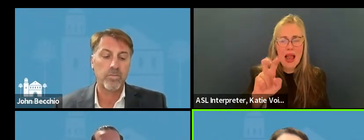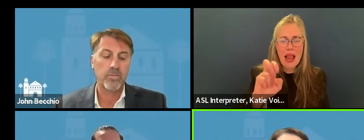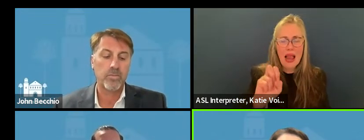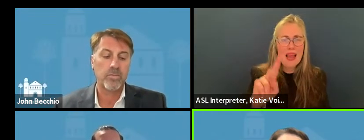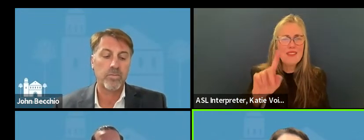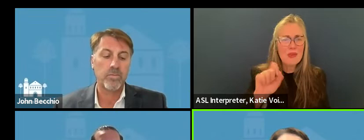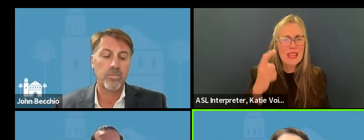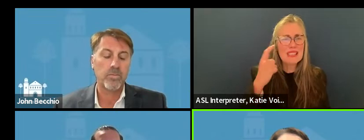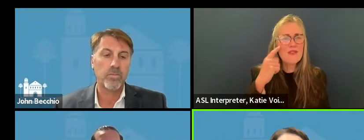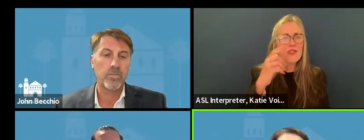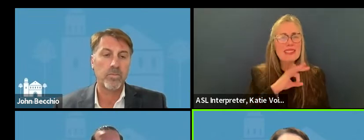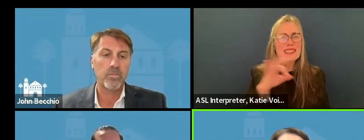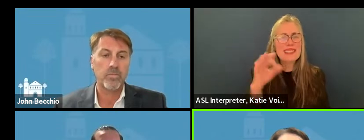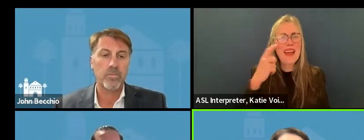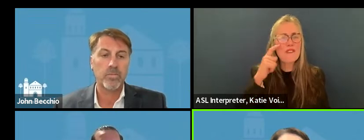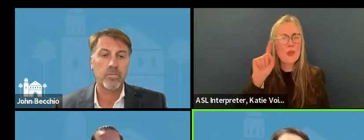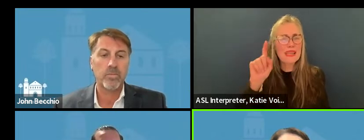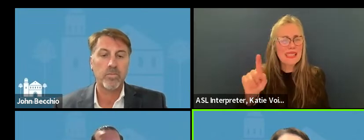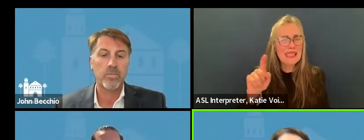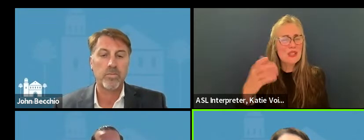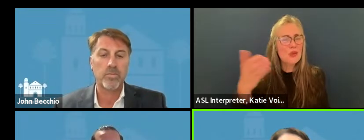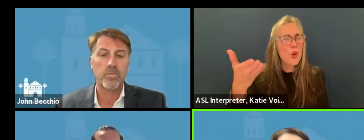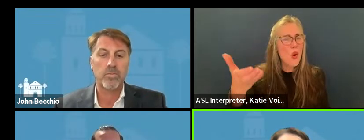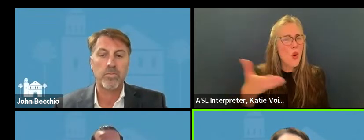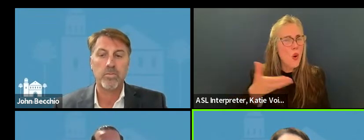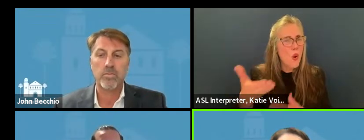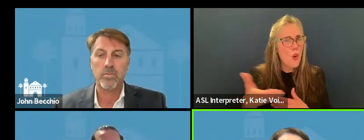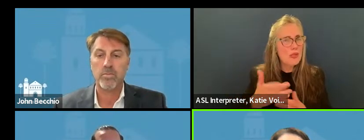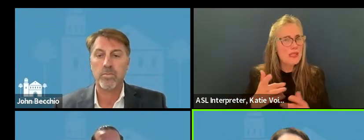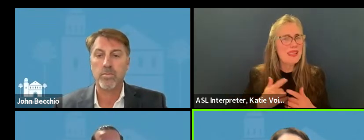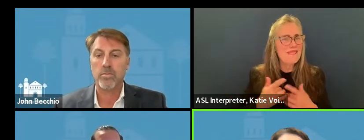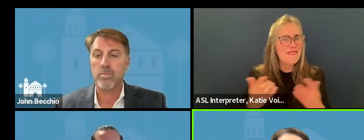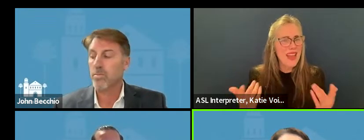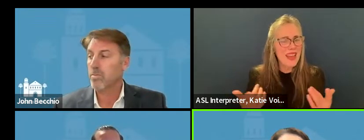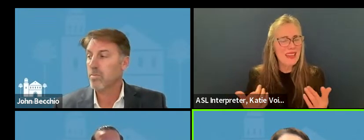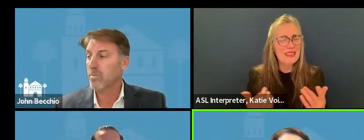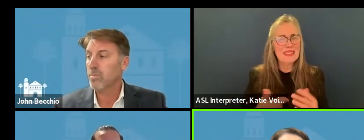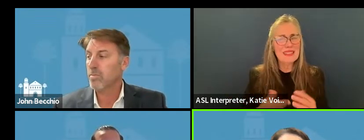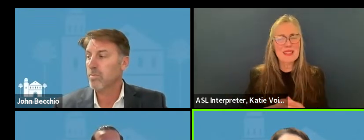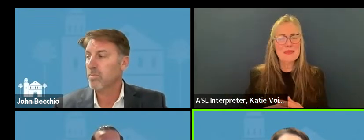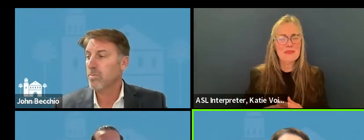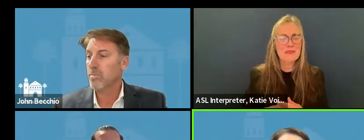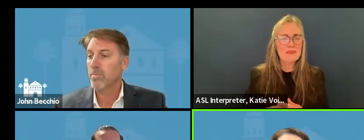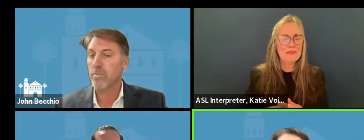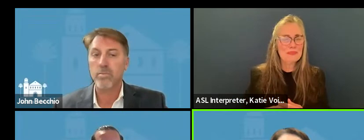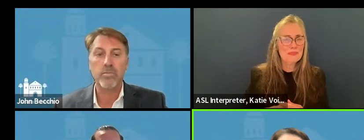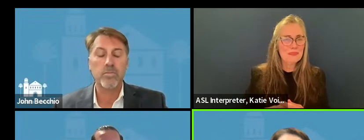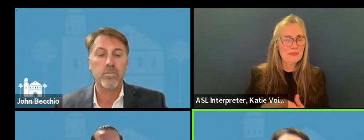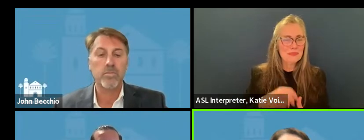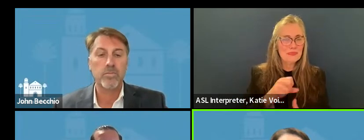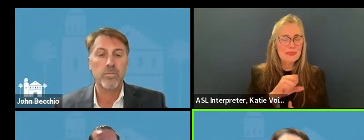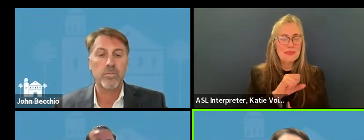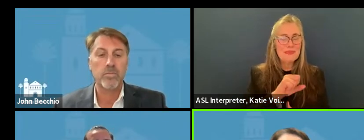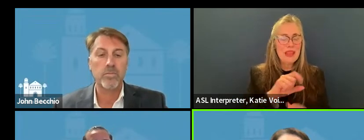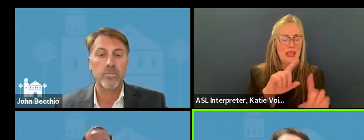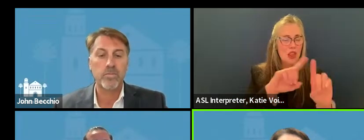staff recognition, hosting events, thanking different groups and recognizing